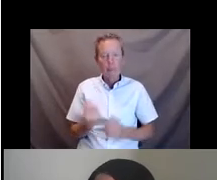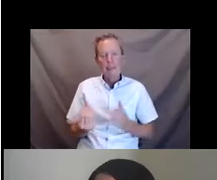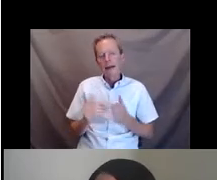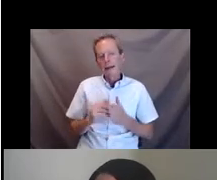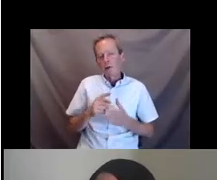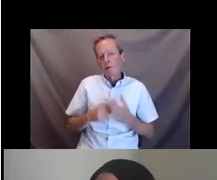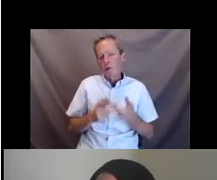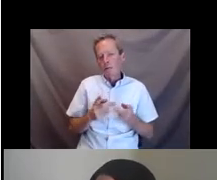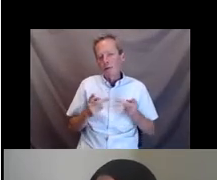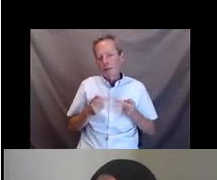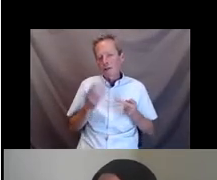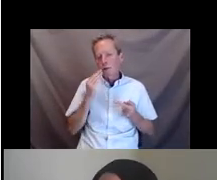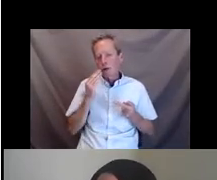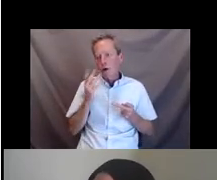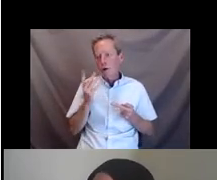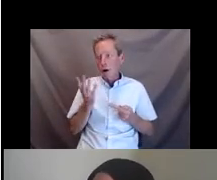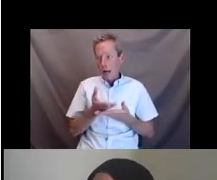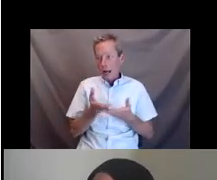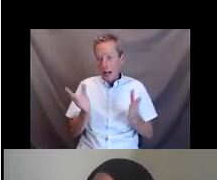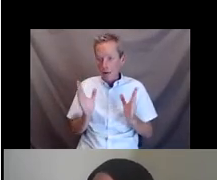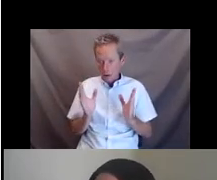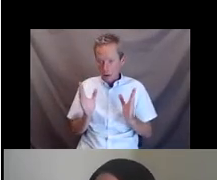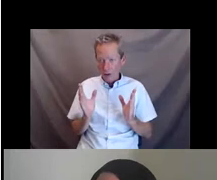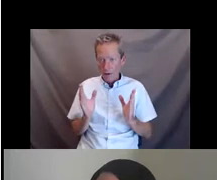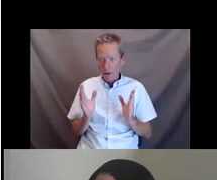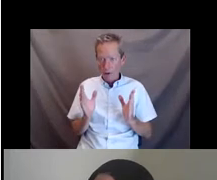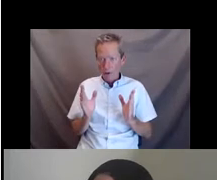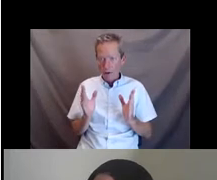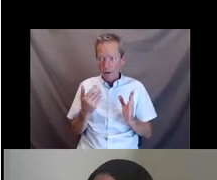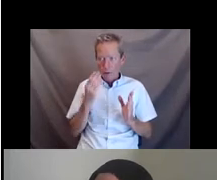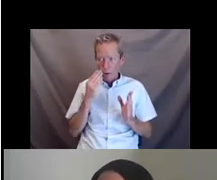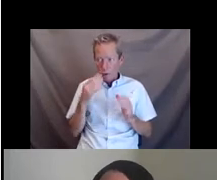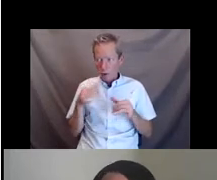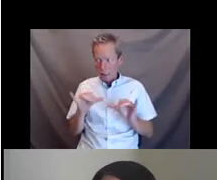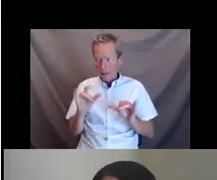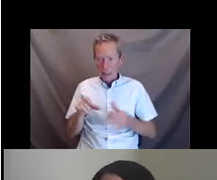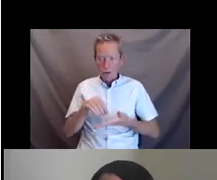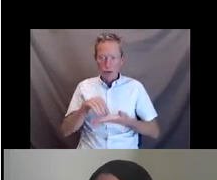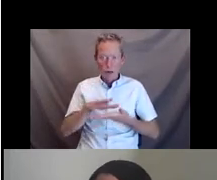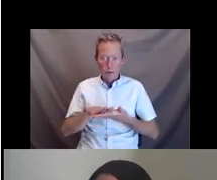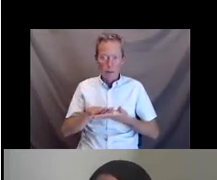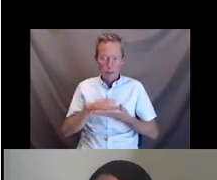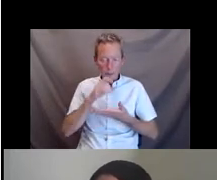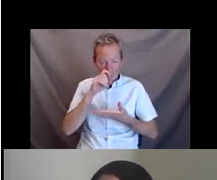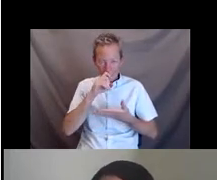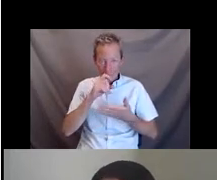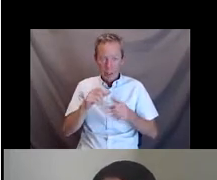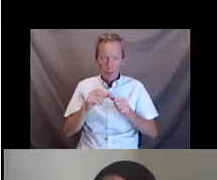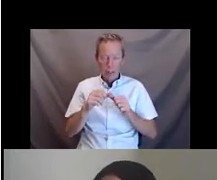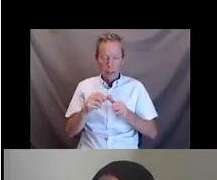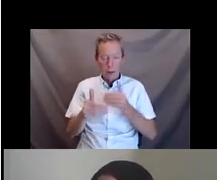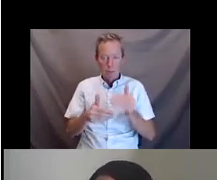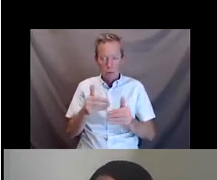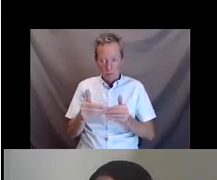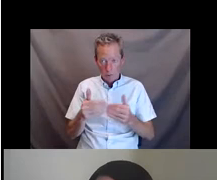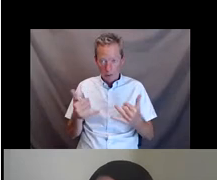positions do we know are out there? What bodies of work are out there that we know we still need to capture? So as we continue to move through this phase,